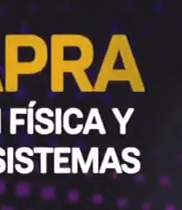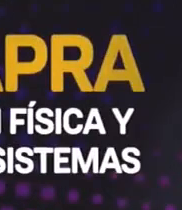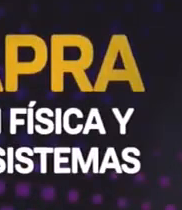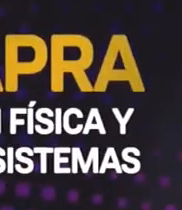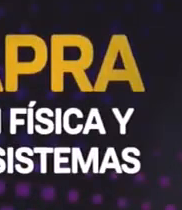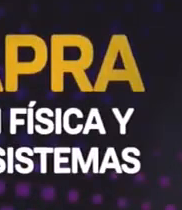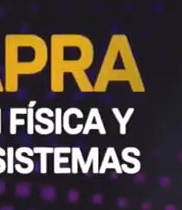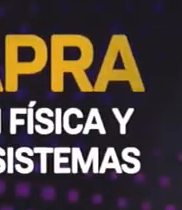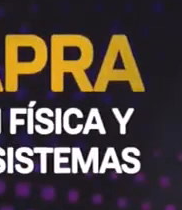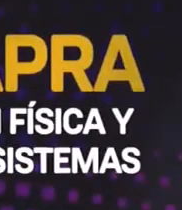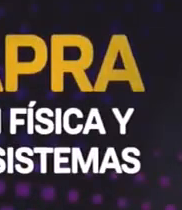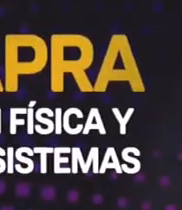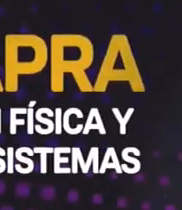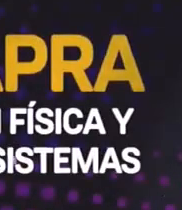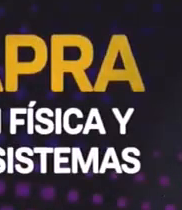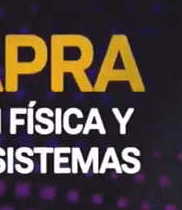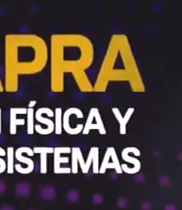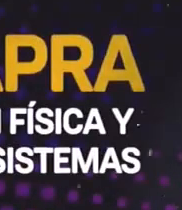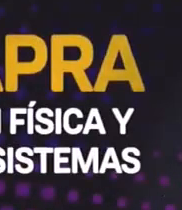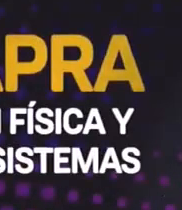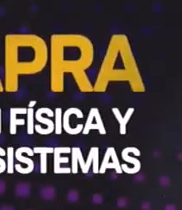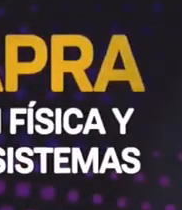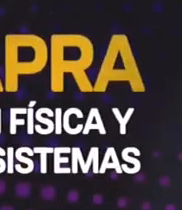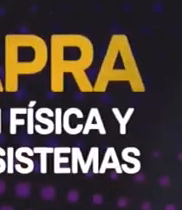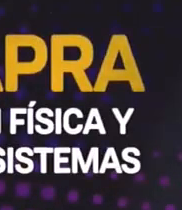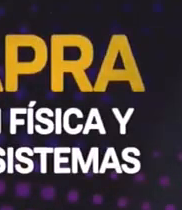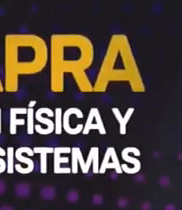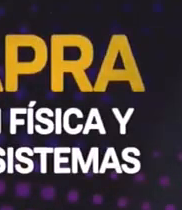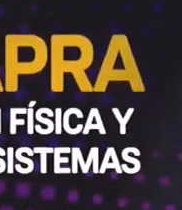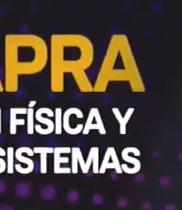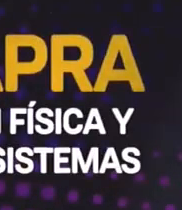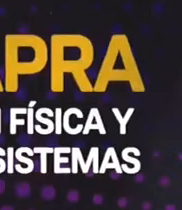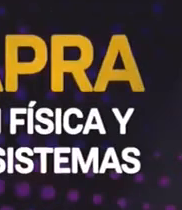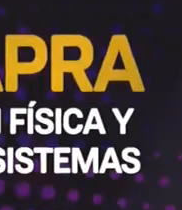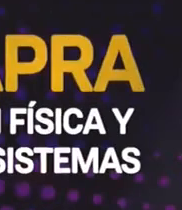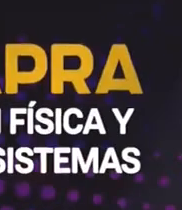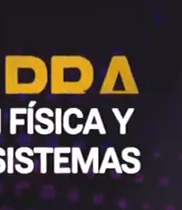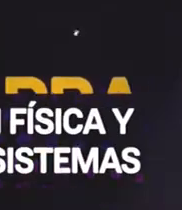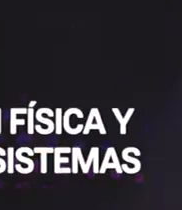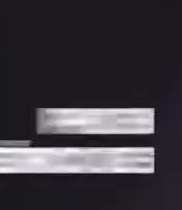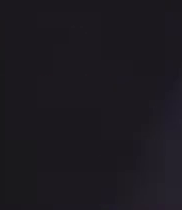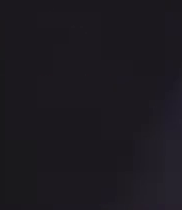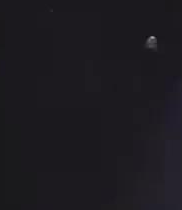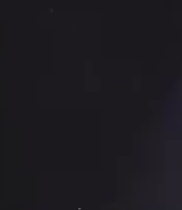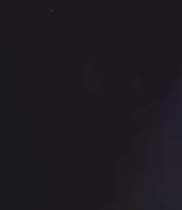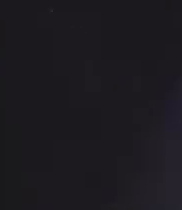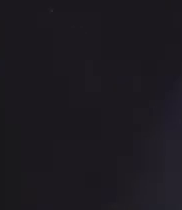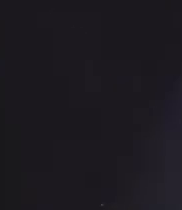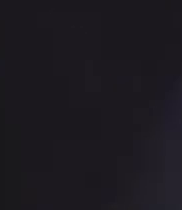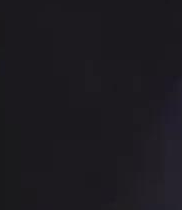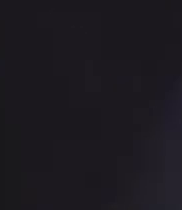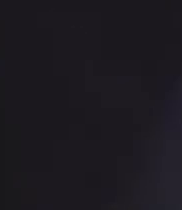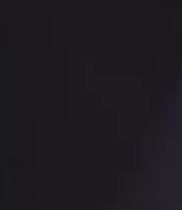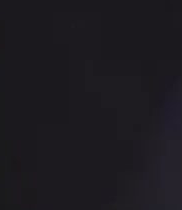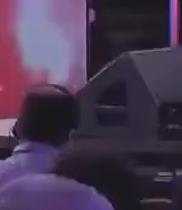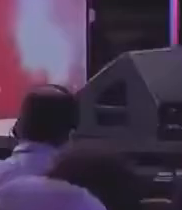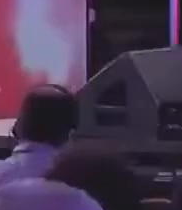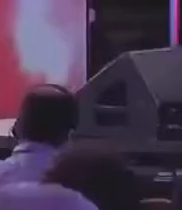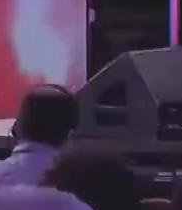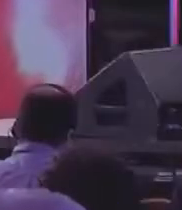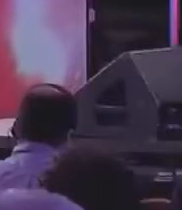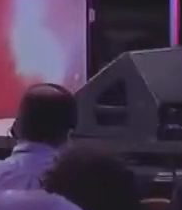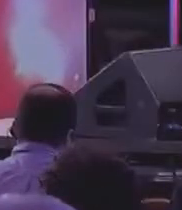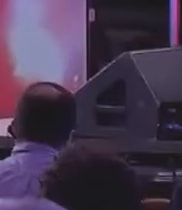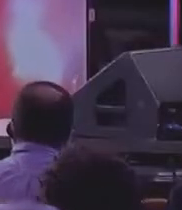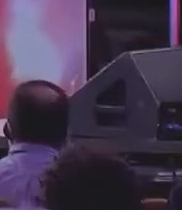the environment is no longer one of many isolated issues. It